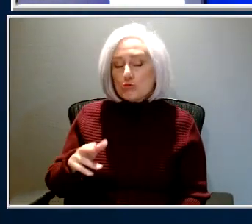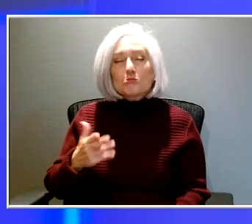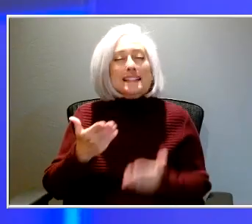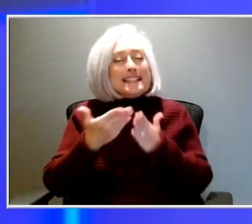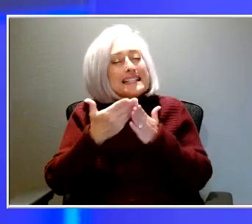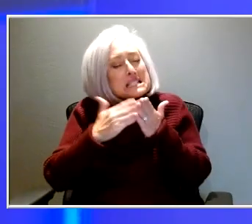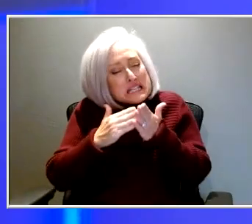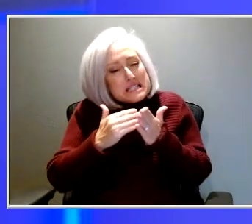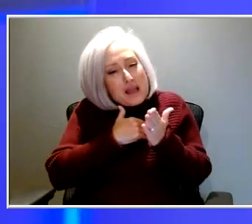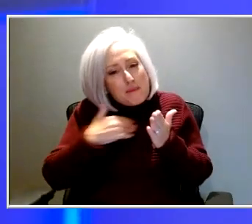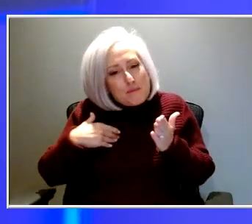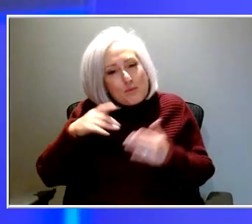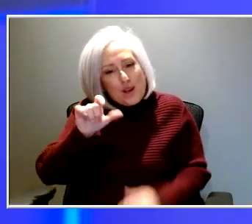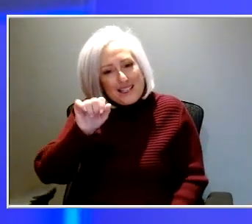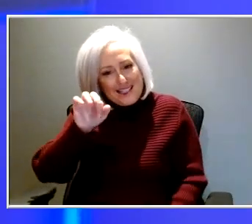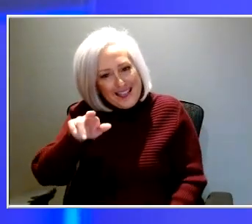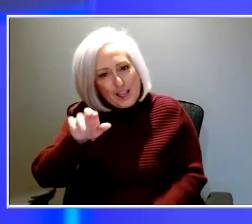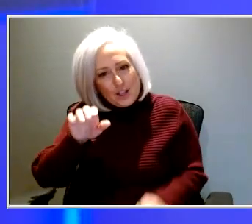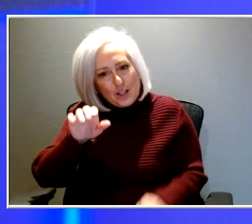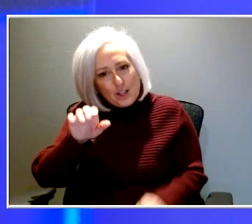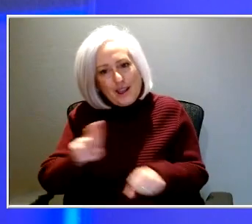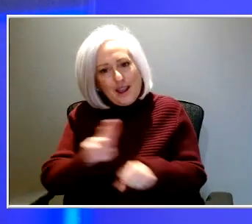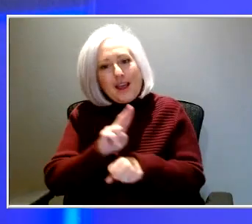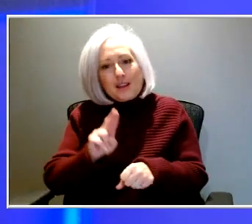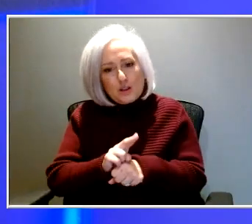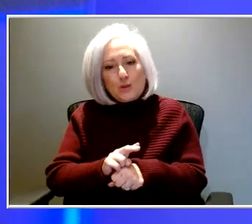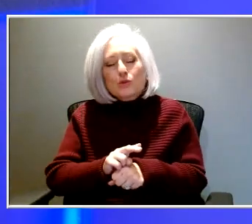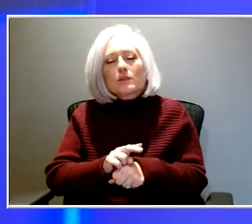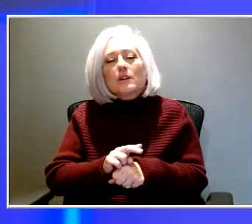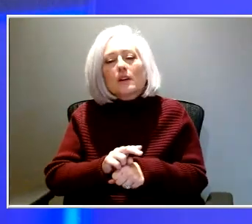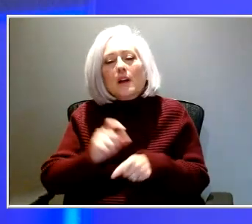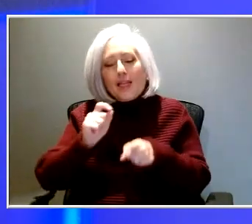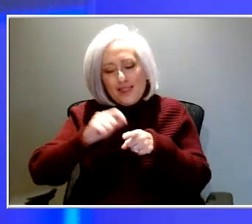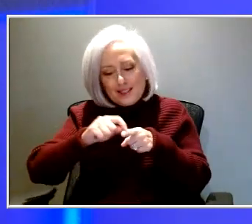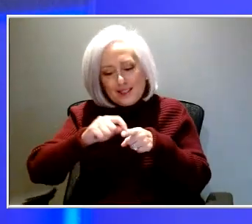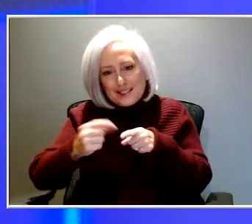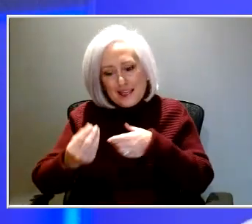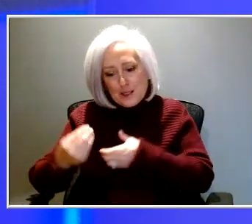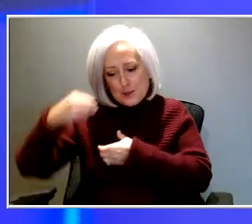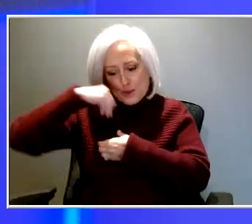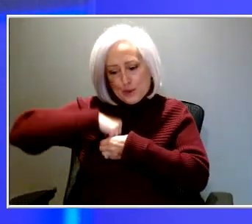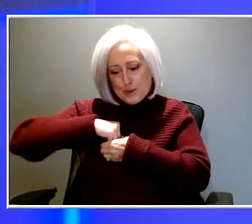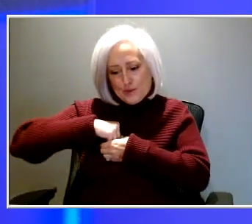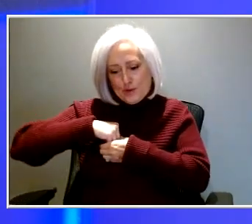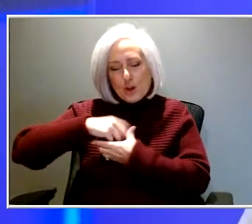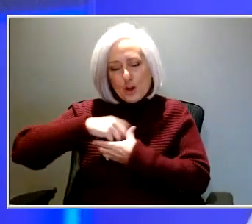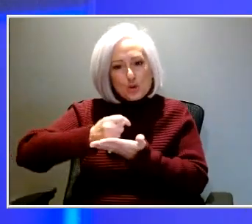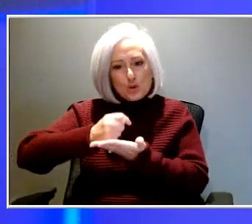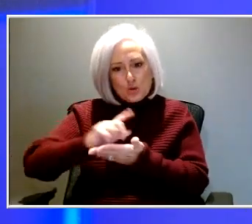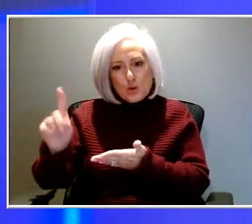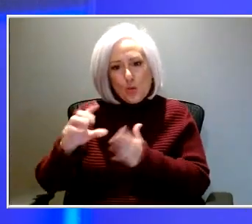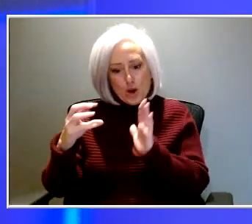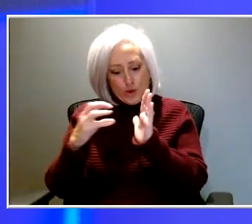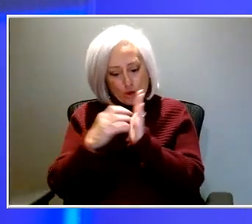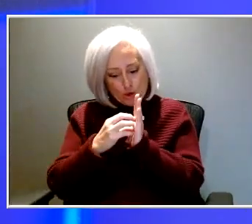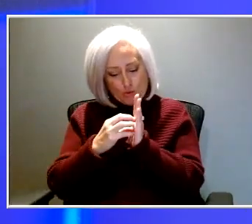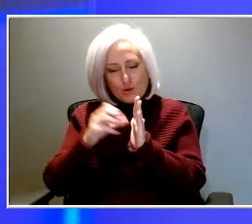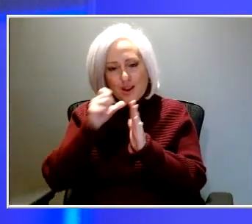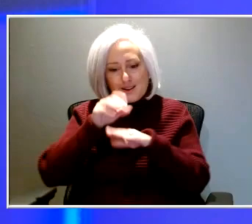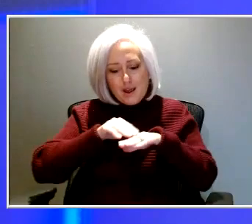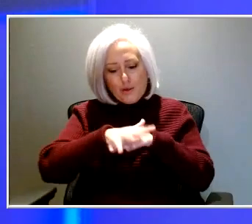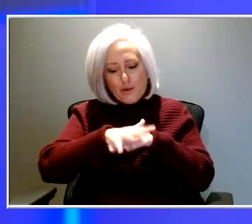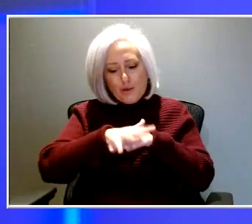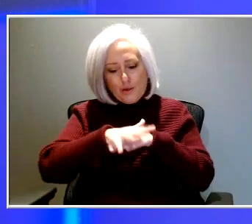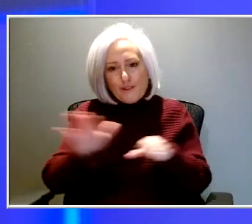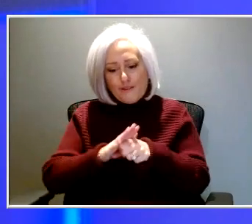cancer, a brachytherapy as well, and it's a way to treat where the tumor is and not treat the entire breast. And we do offer